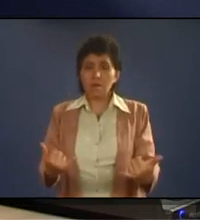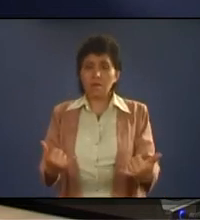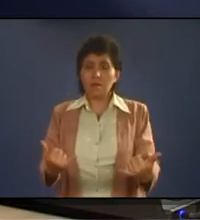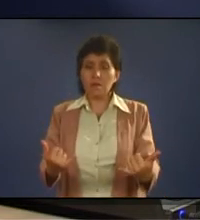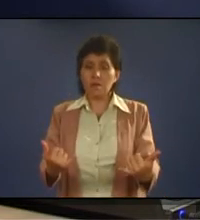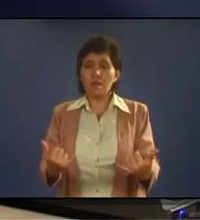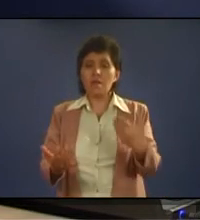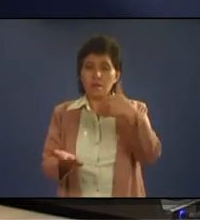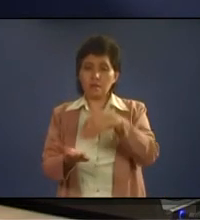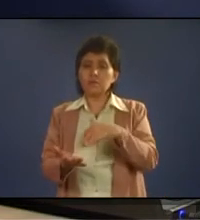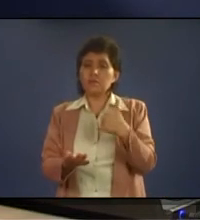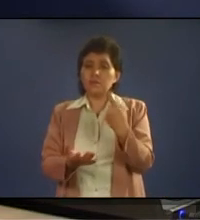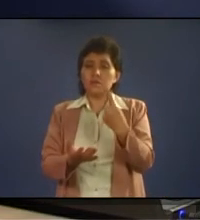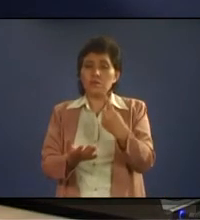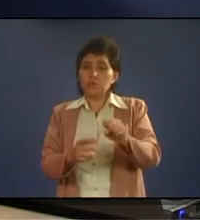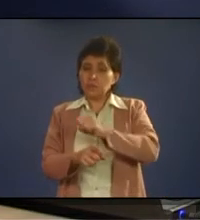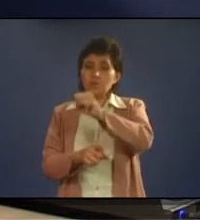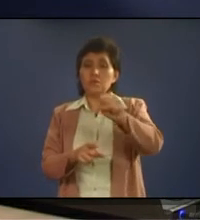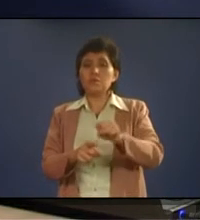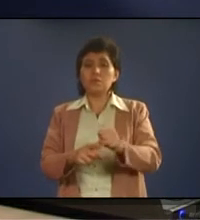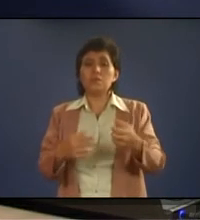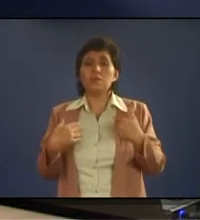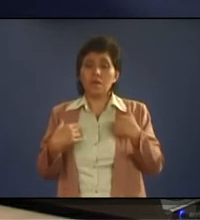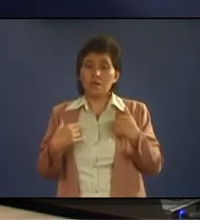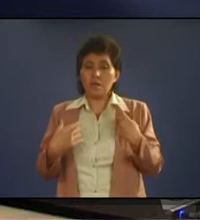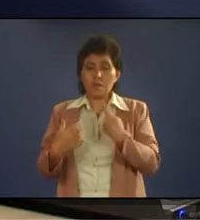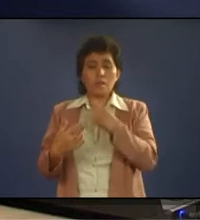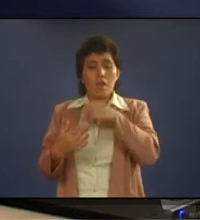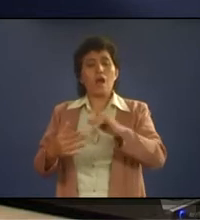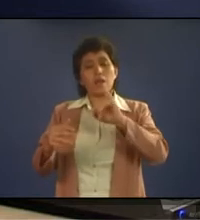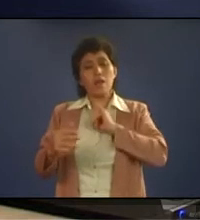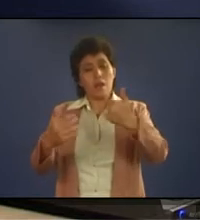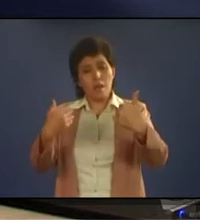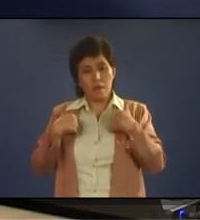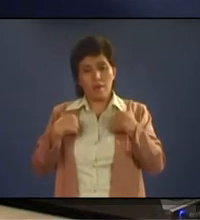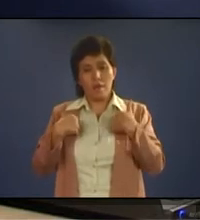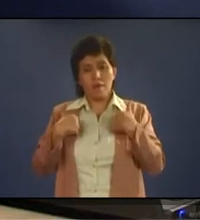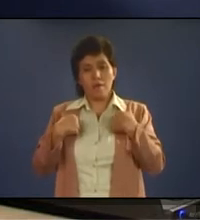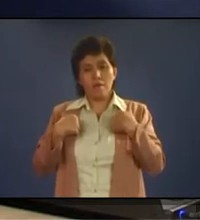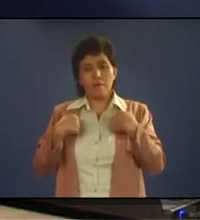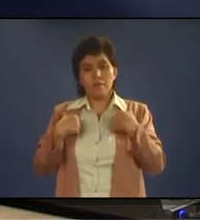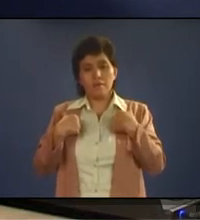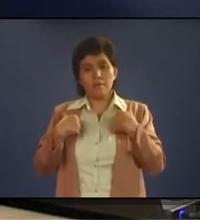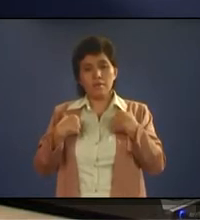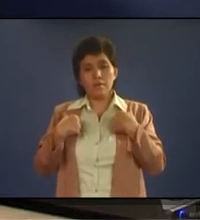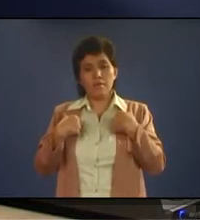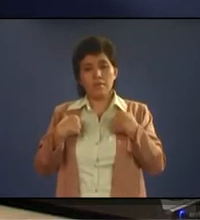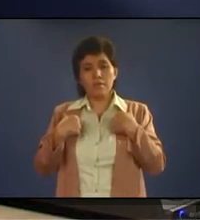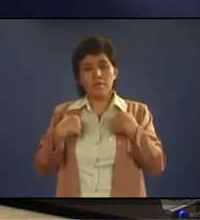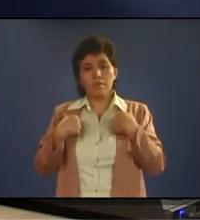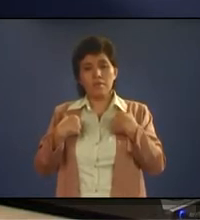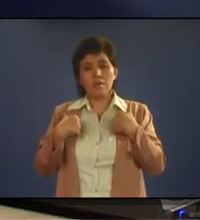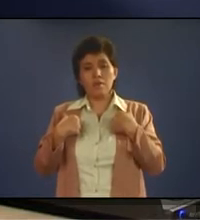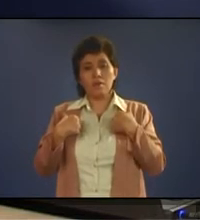situation, it's the whole situation. Now let's say I have a huge hall, okay, and it can group